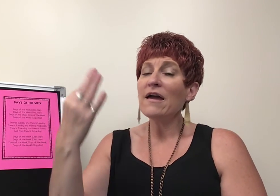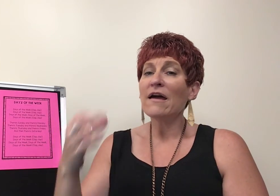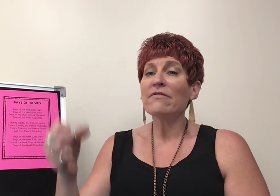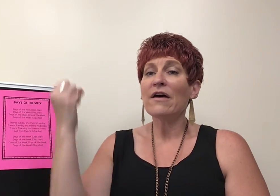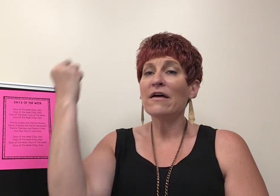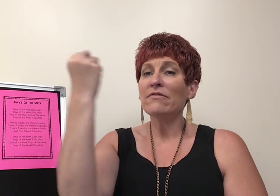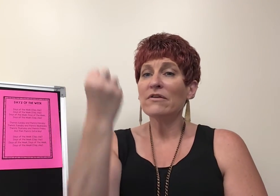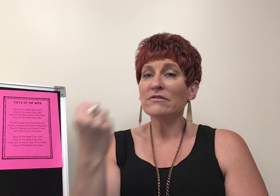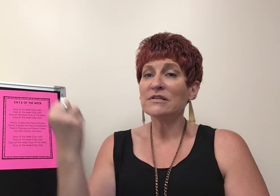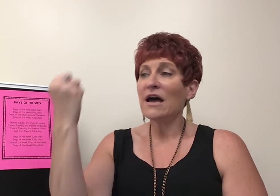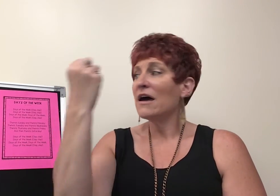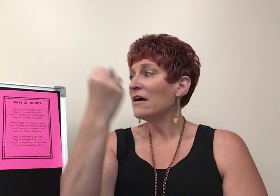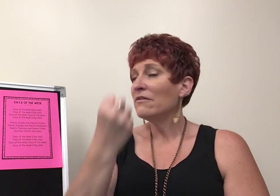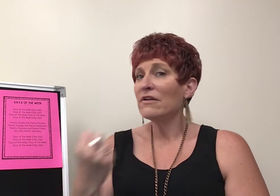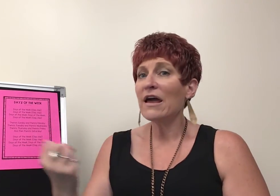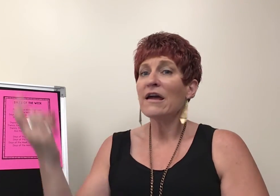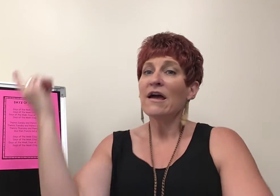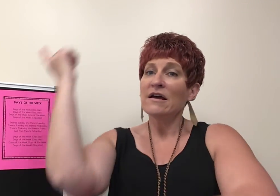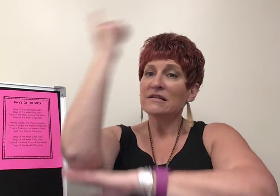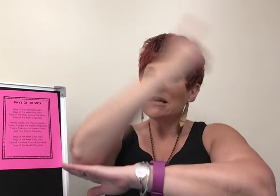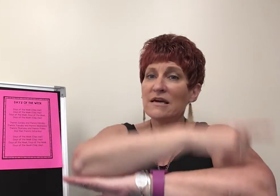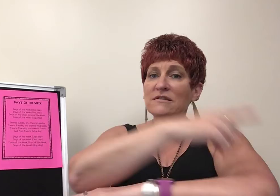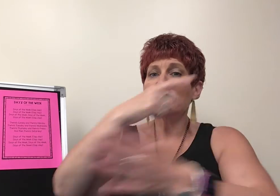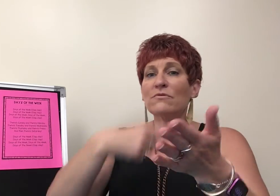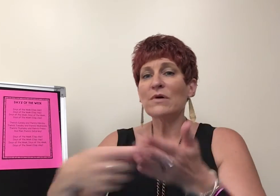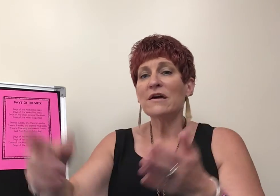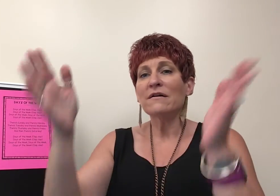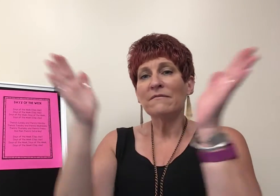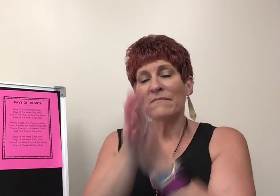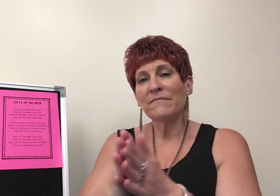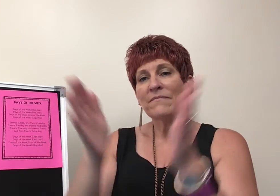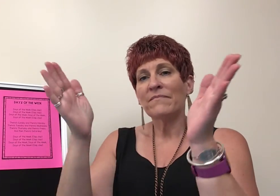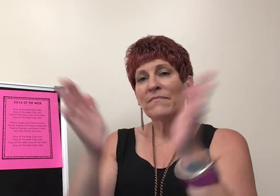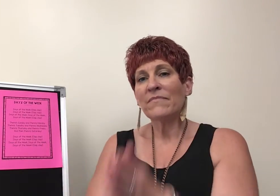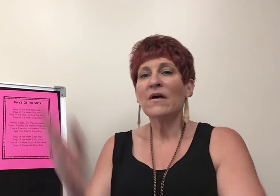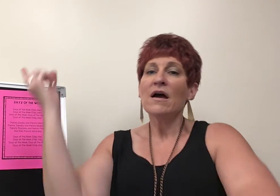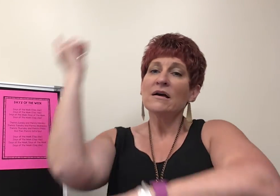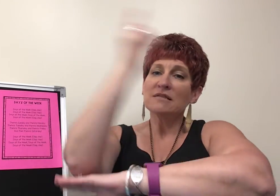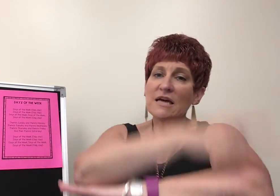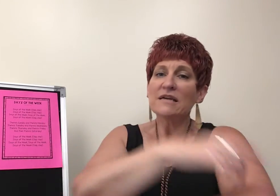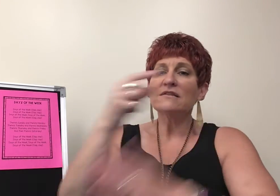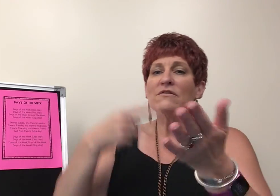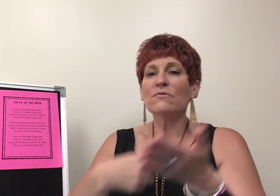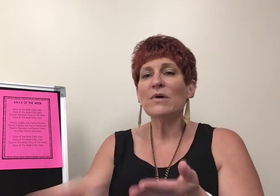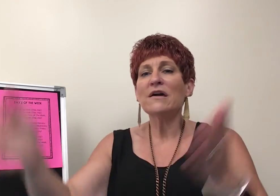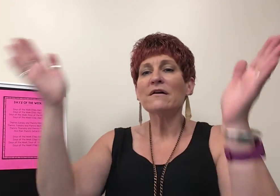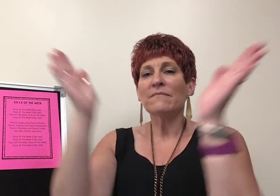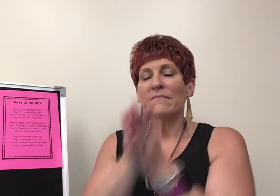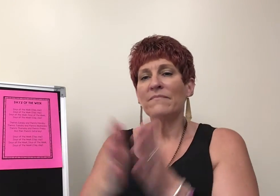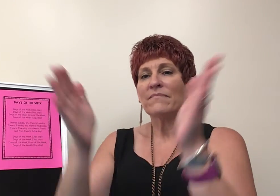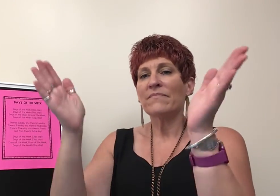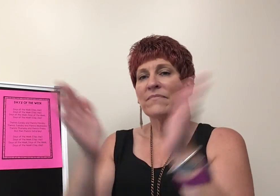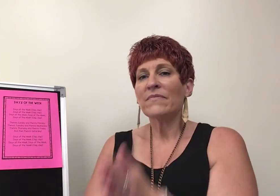Friday. And then there's Saturday. Days of the week. Days of the